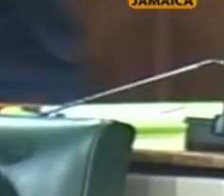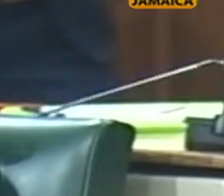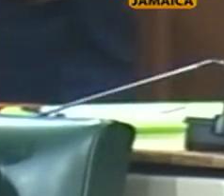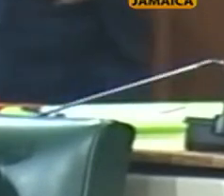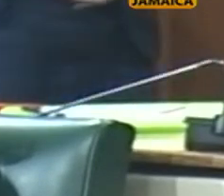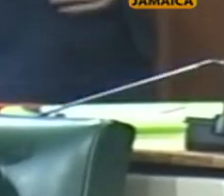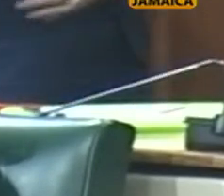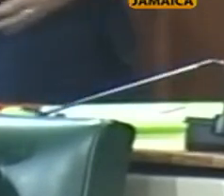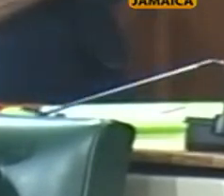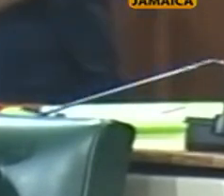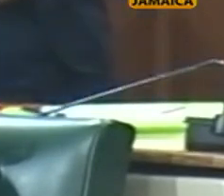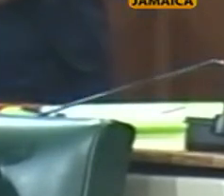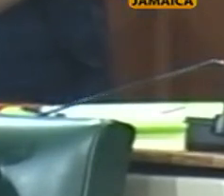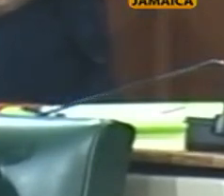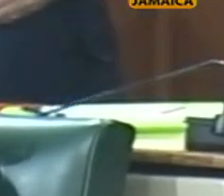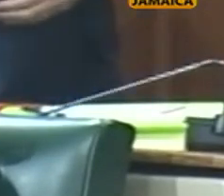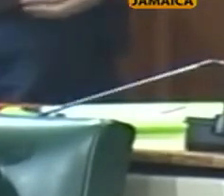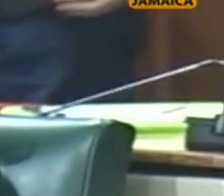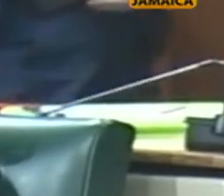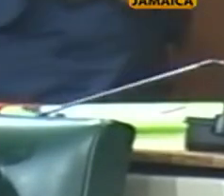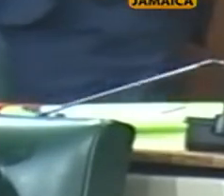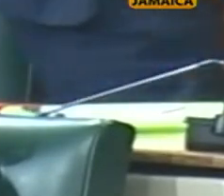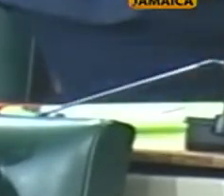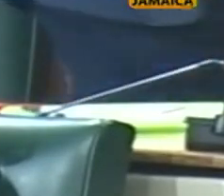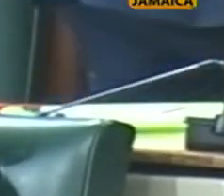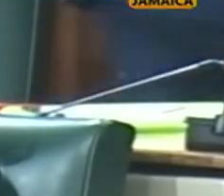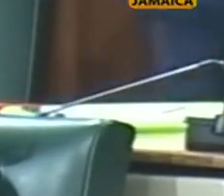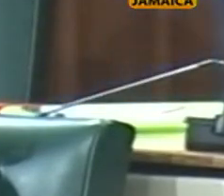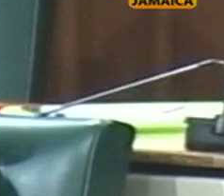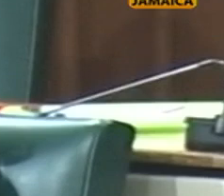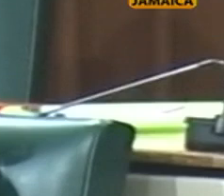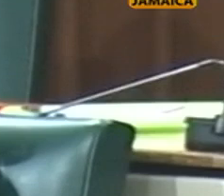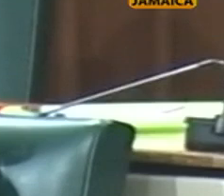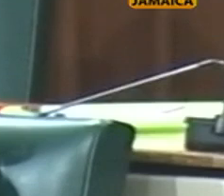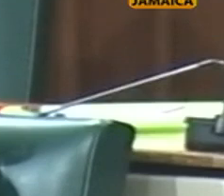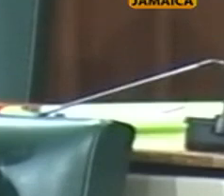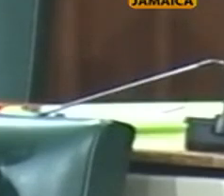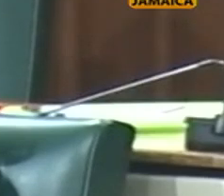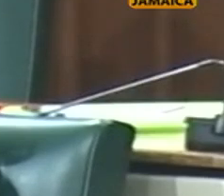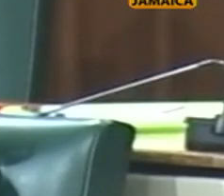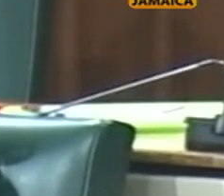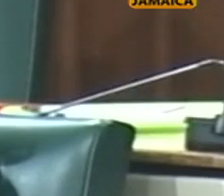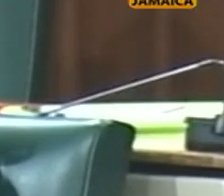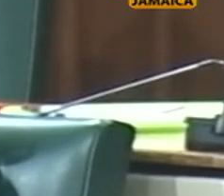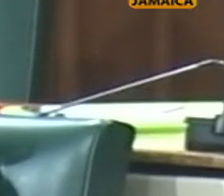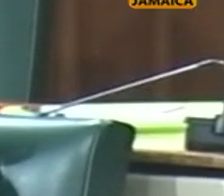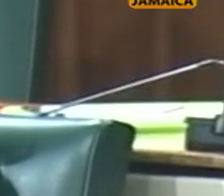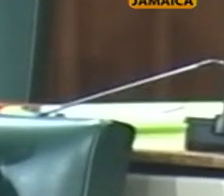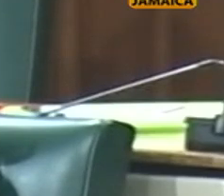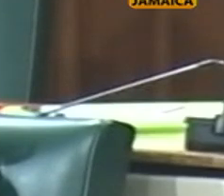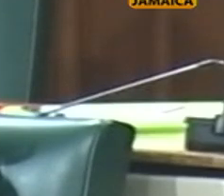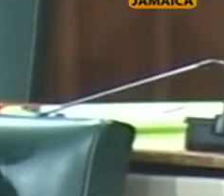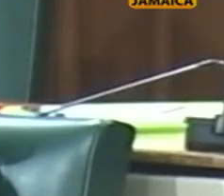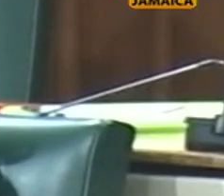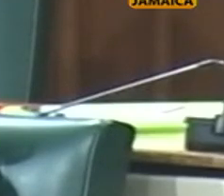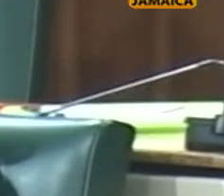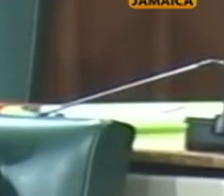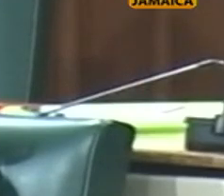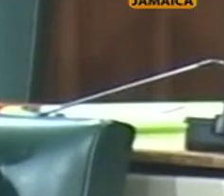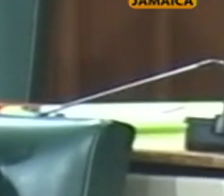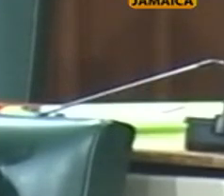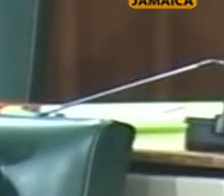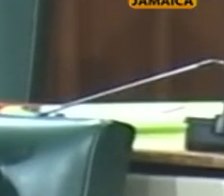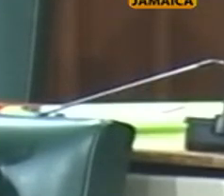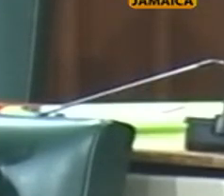of paragraph 3 and replacing the same with new subparagraphs which impose a duty on reporting entities to ensure that